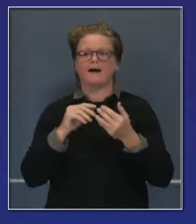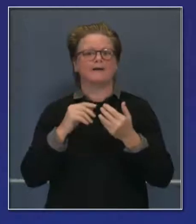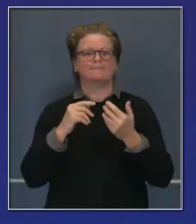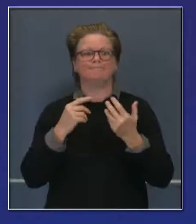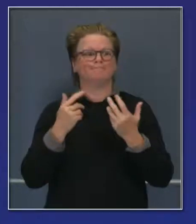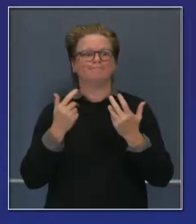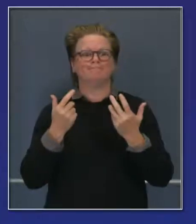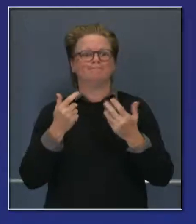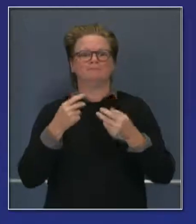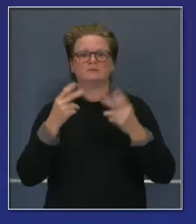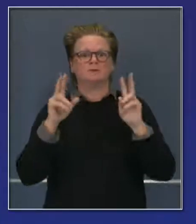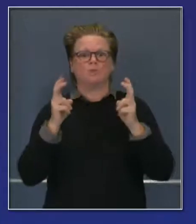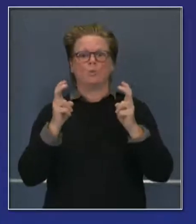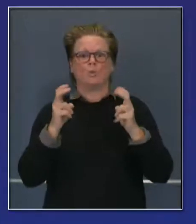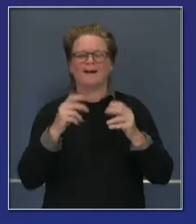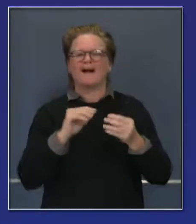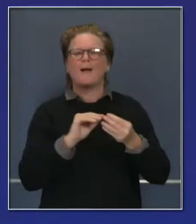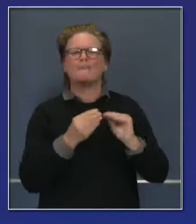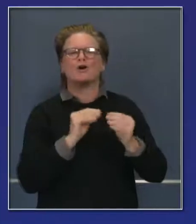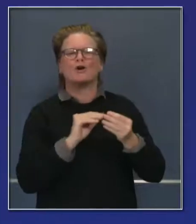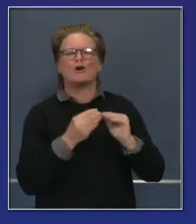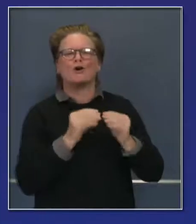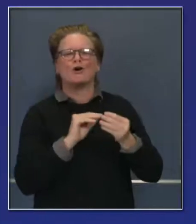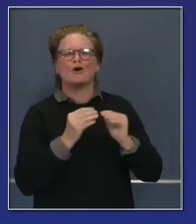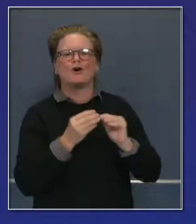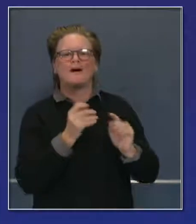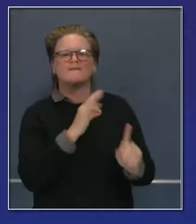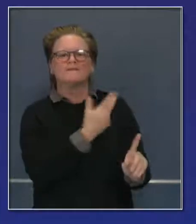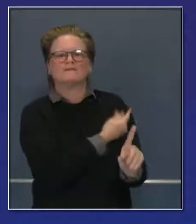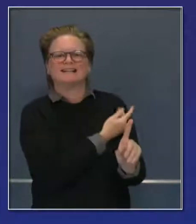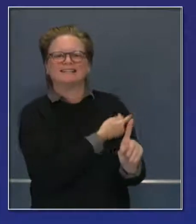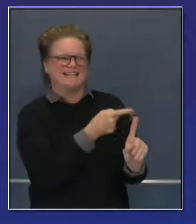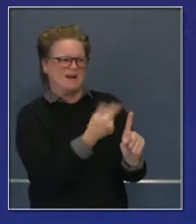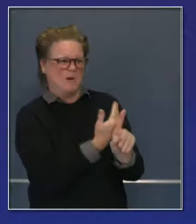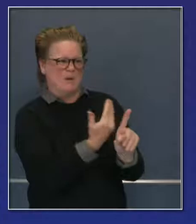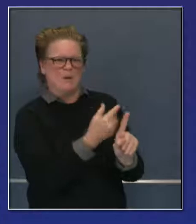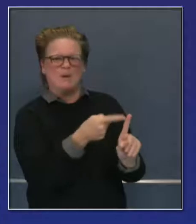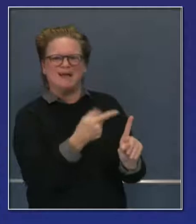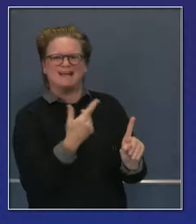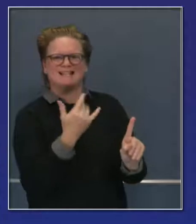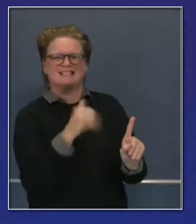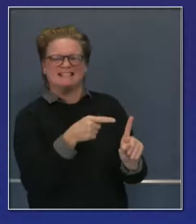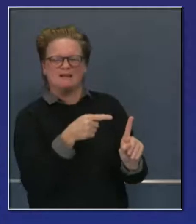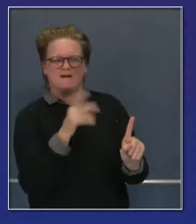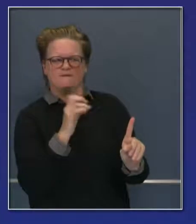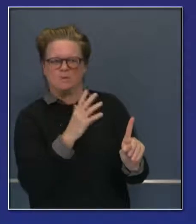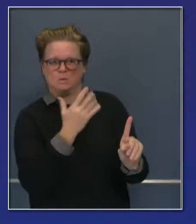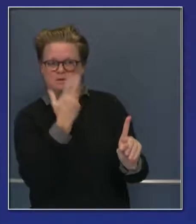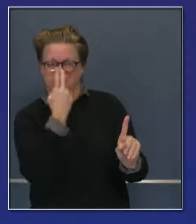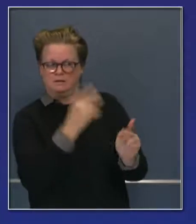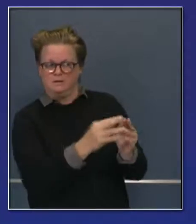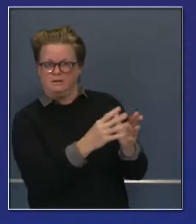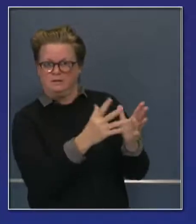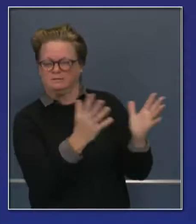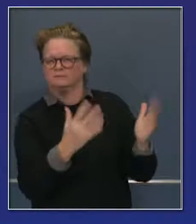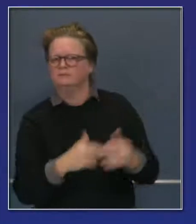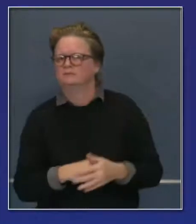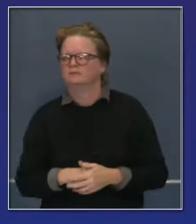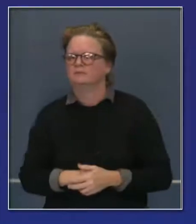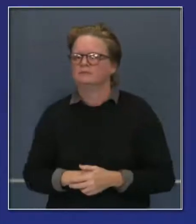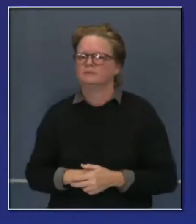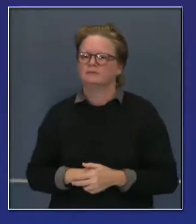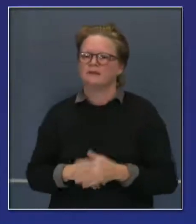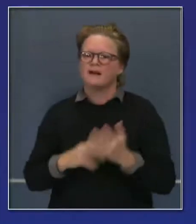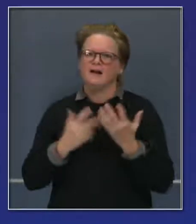mentioned ultra cold storage. There's the Moderna cold storage that may not be as ultra cold, but all of these are vexing